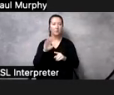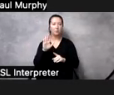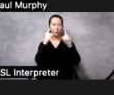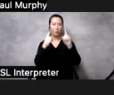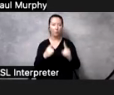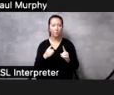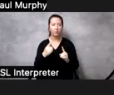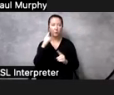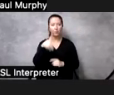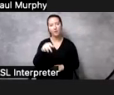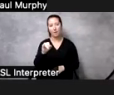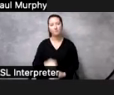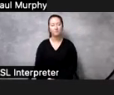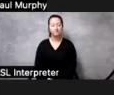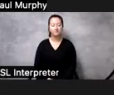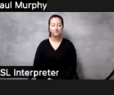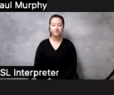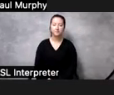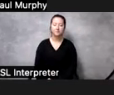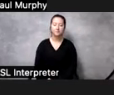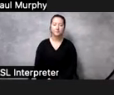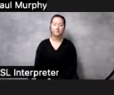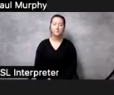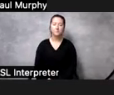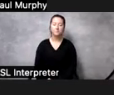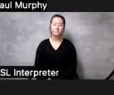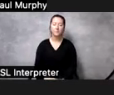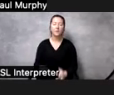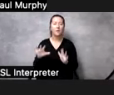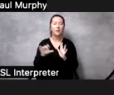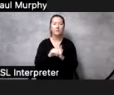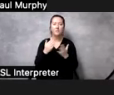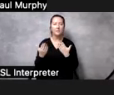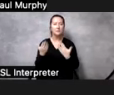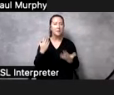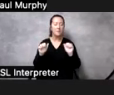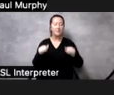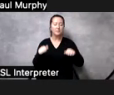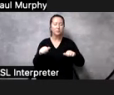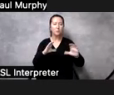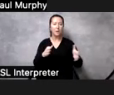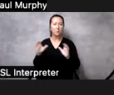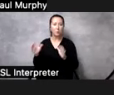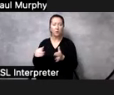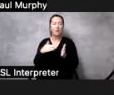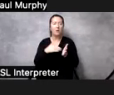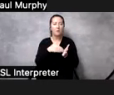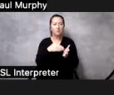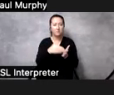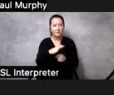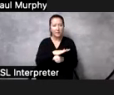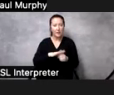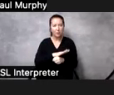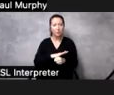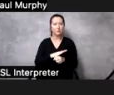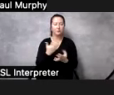are as a PI. Identify things that might be potential categories that are oftentimes areas of conflict,